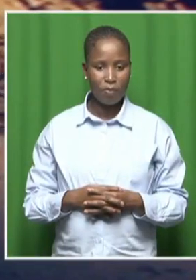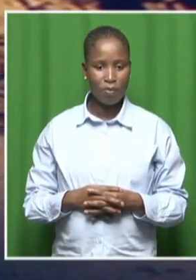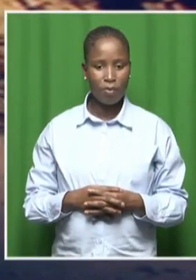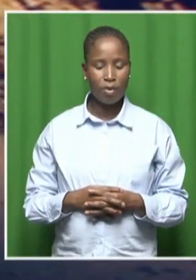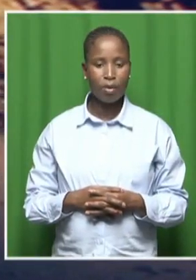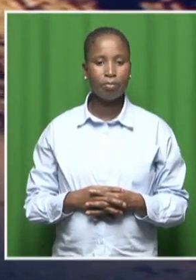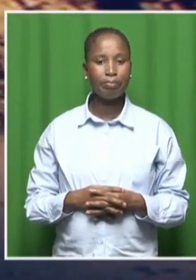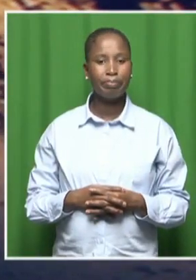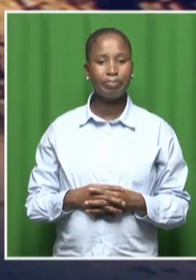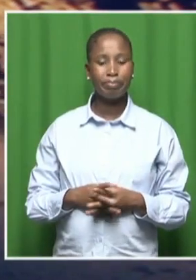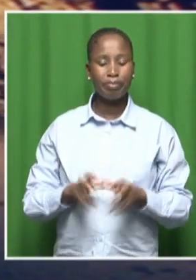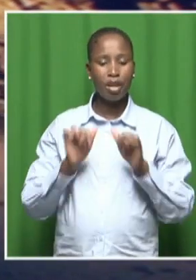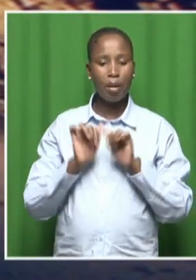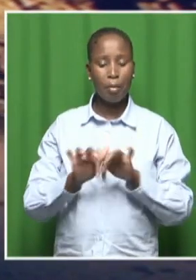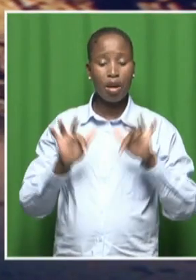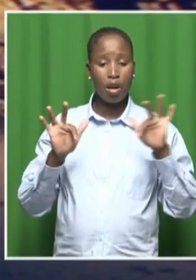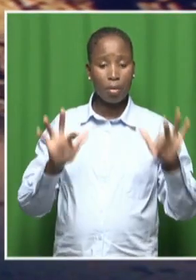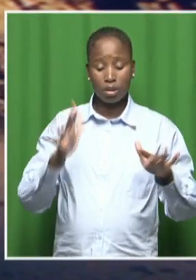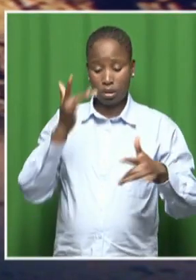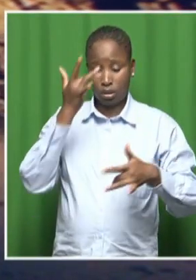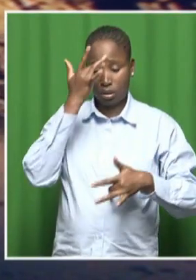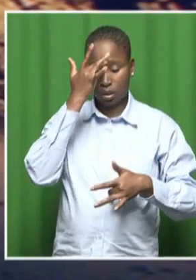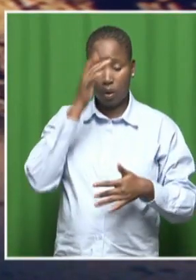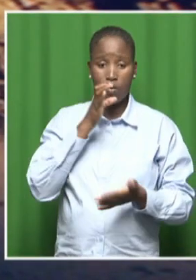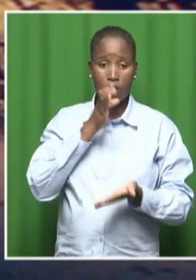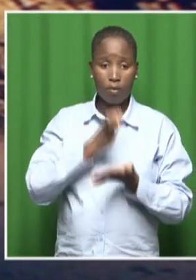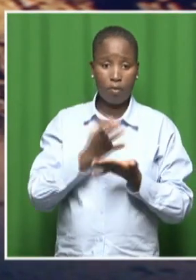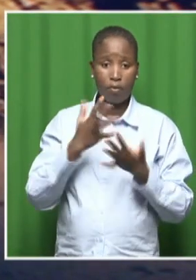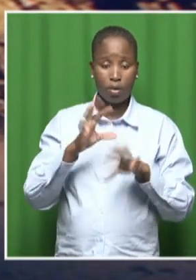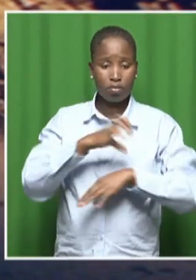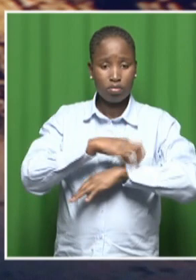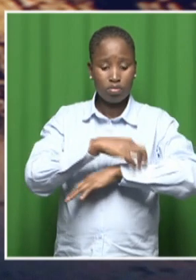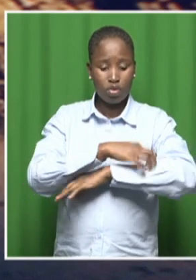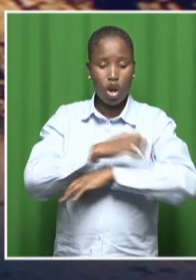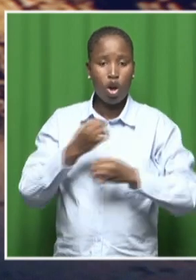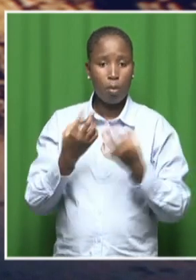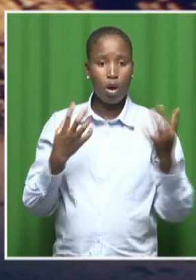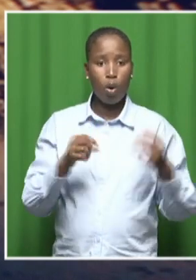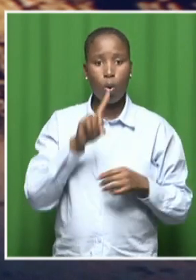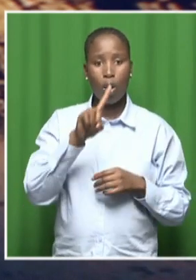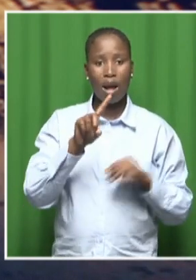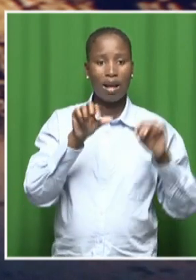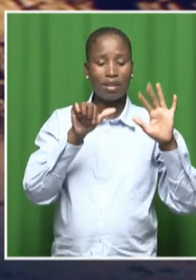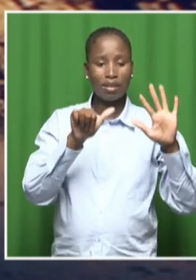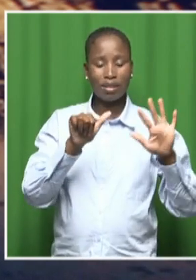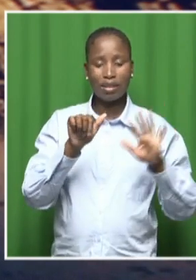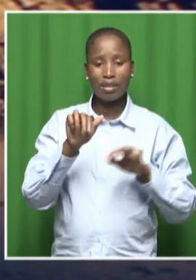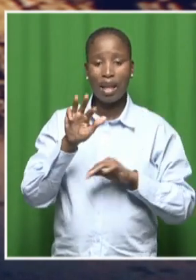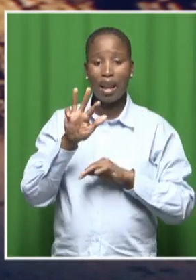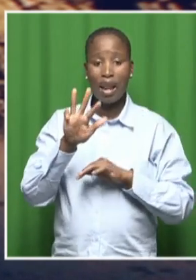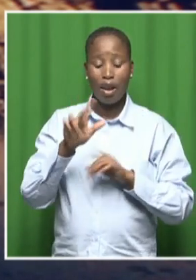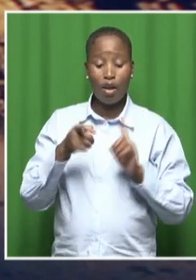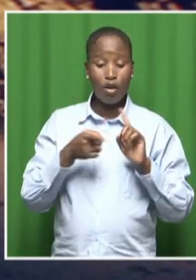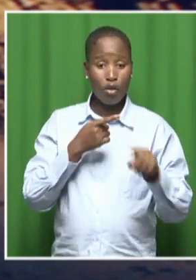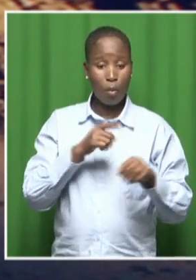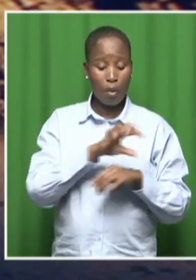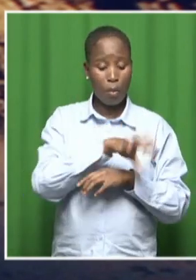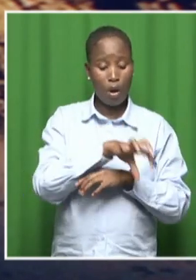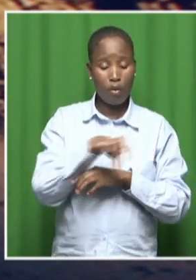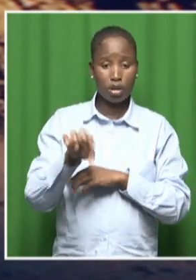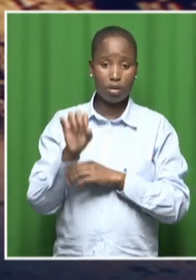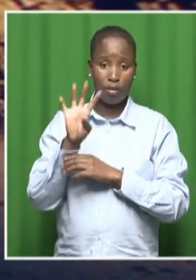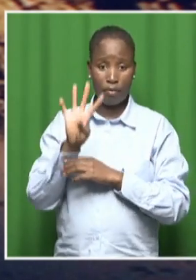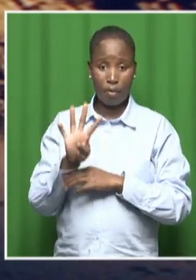The number of confirmed measles cases has risen to 169 across 4 provinces. This is according to the latest